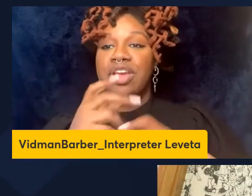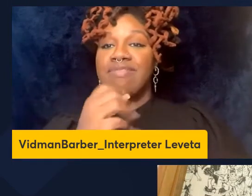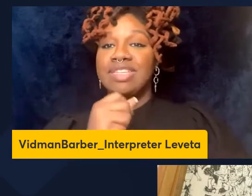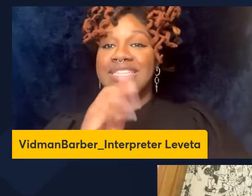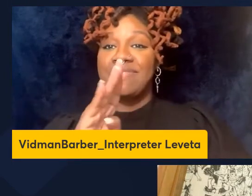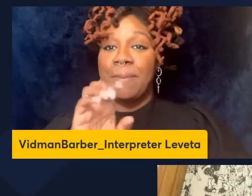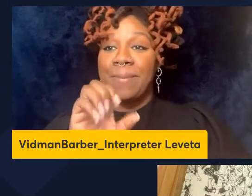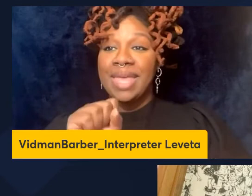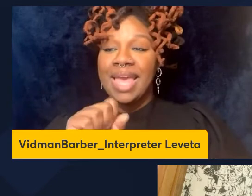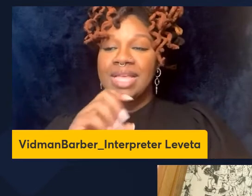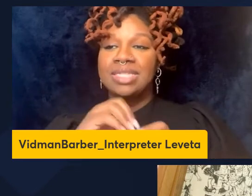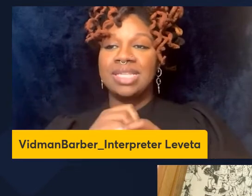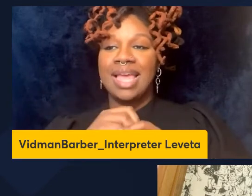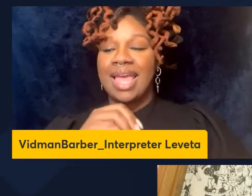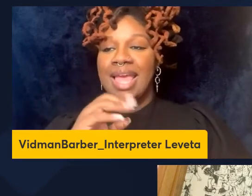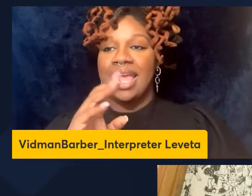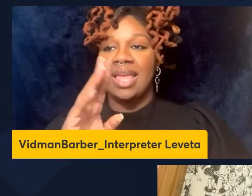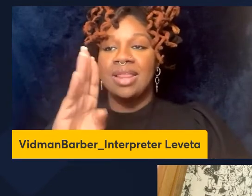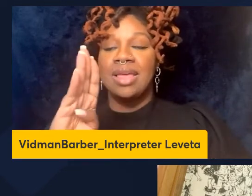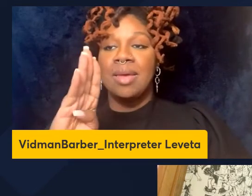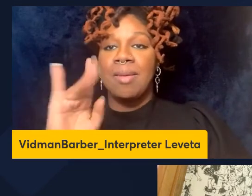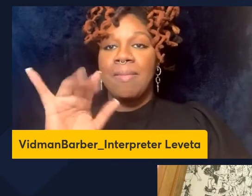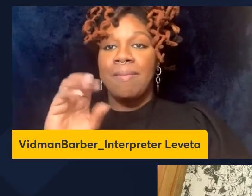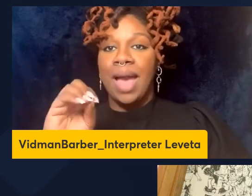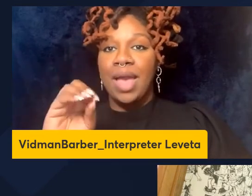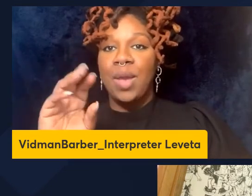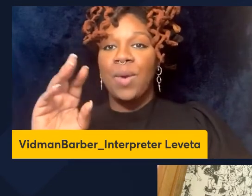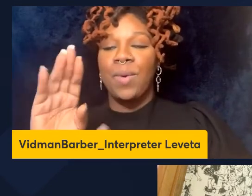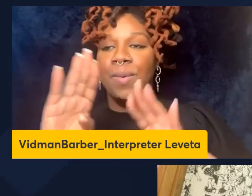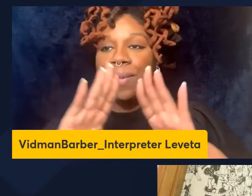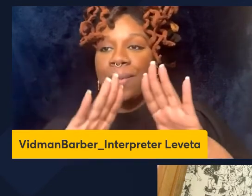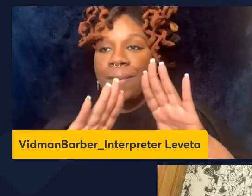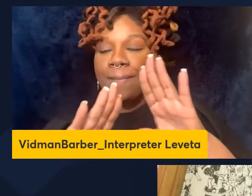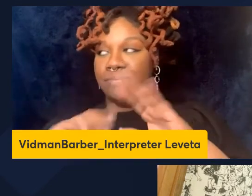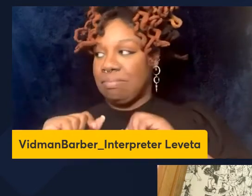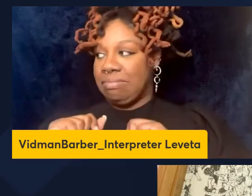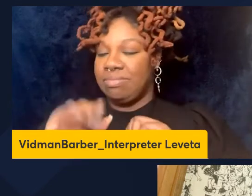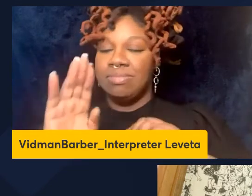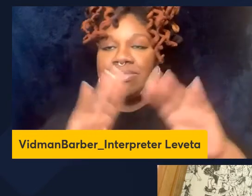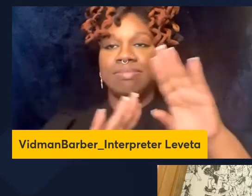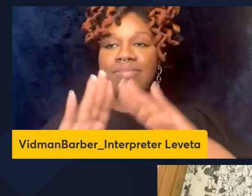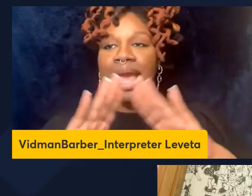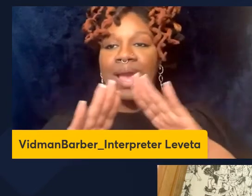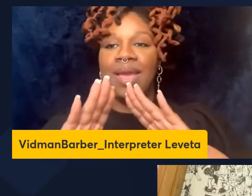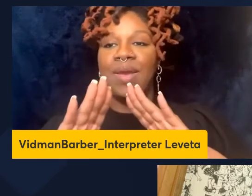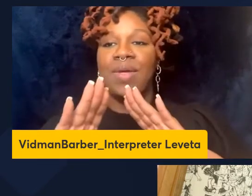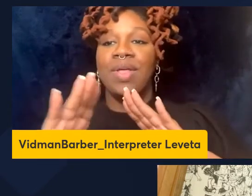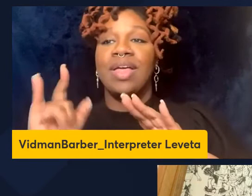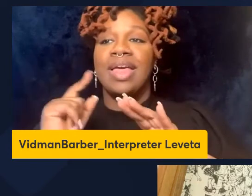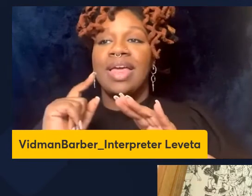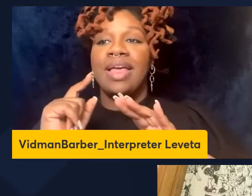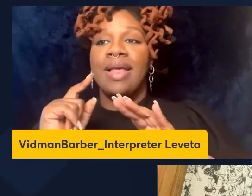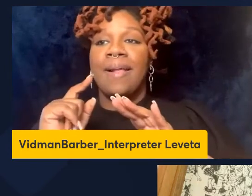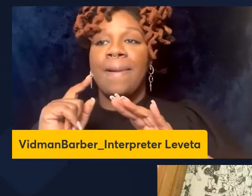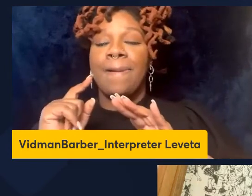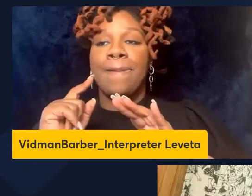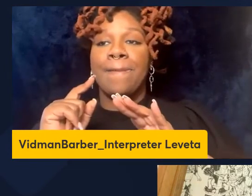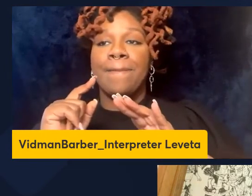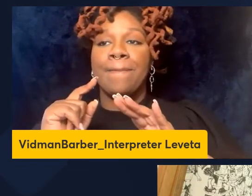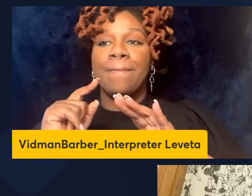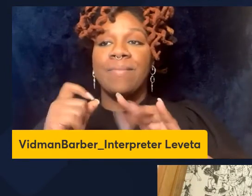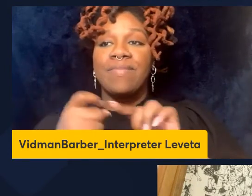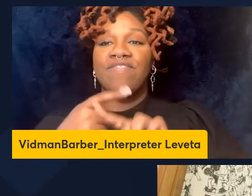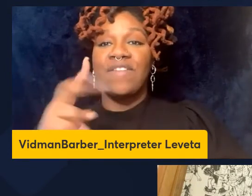biomedical engineering from the University of Virginia also. So he went on to receive a PhD in biomedical engineering from Virginia